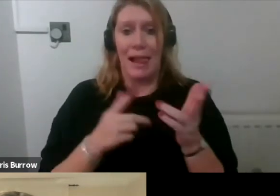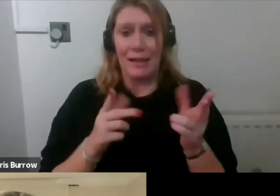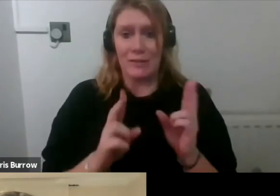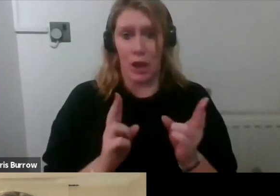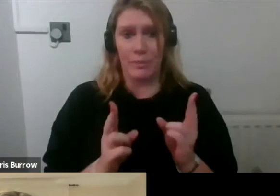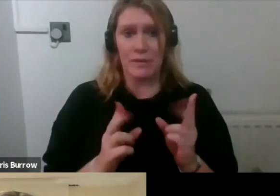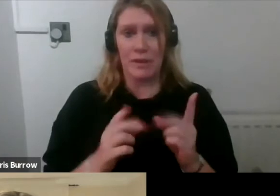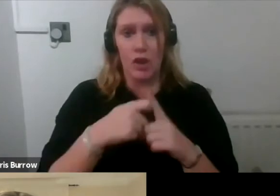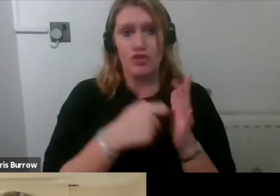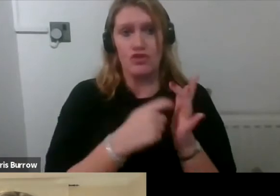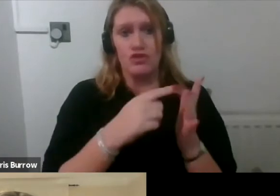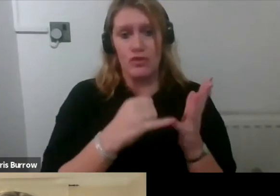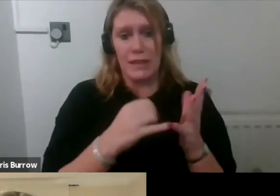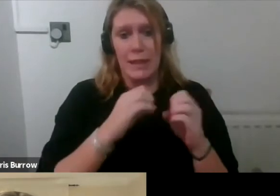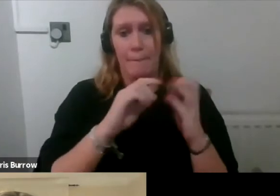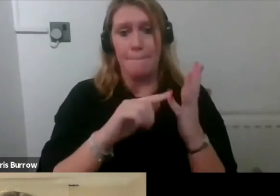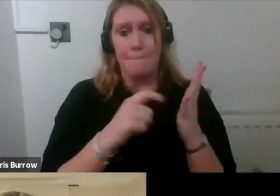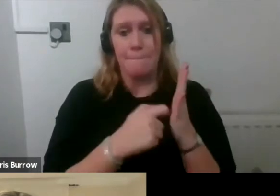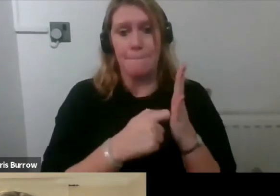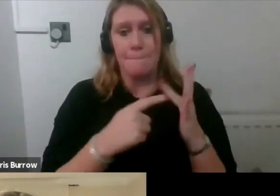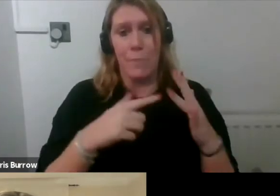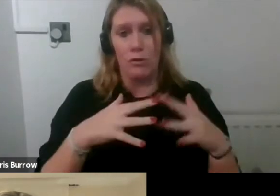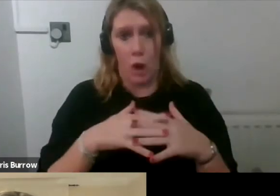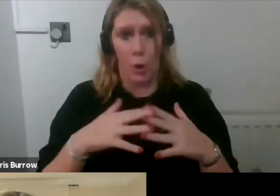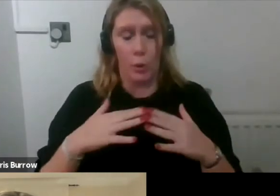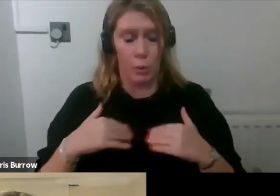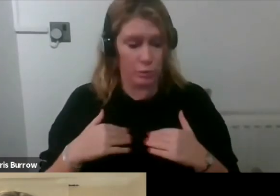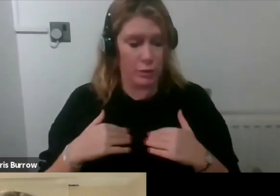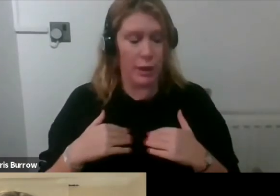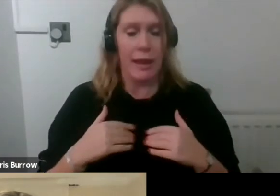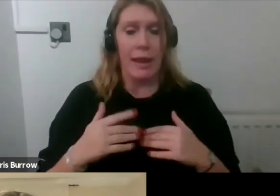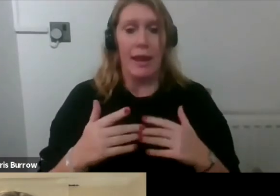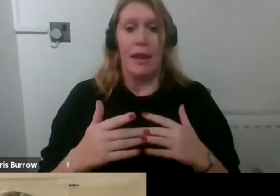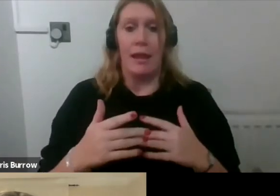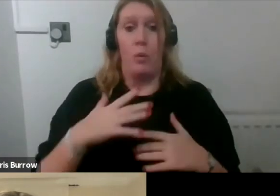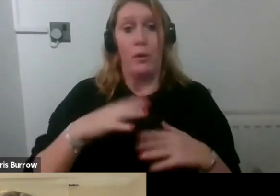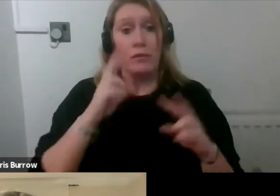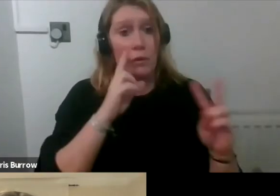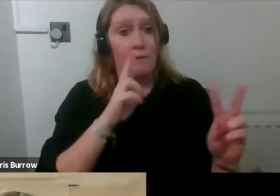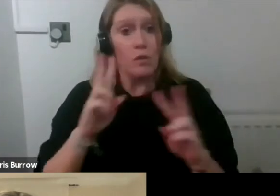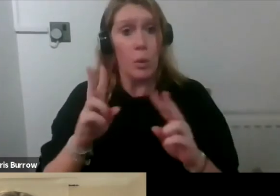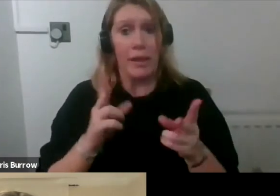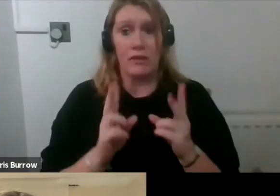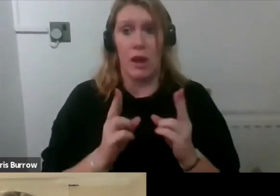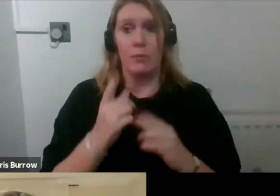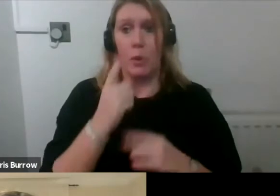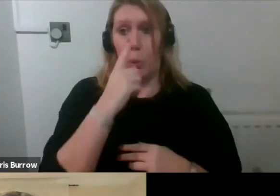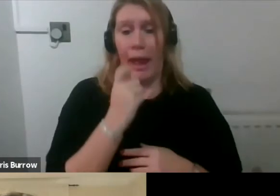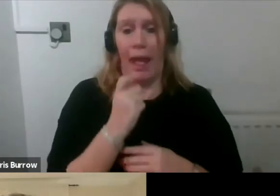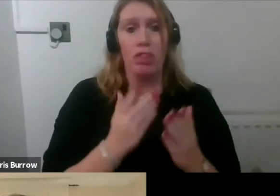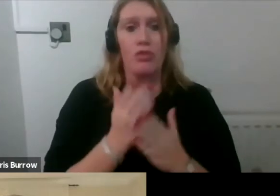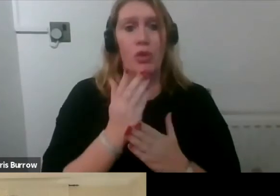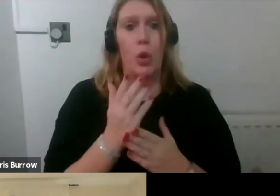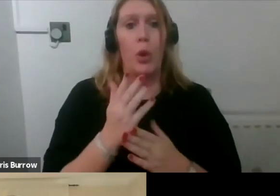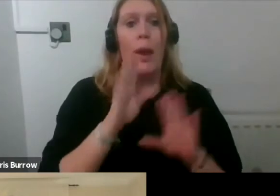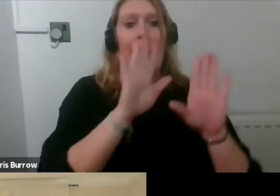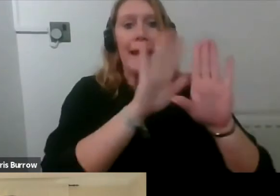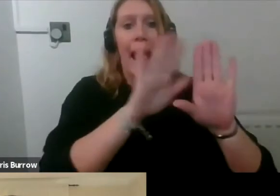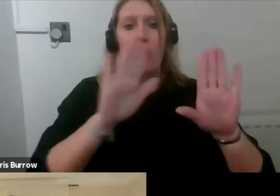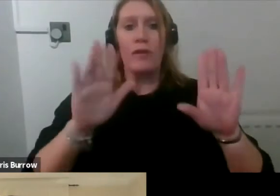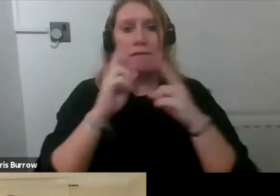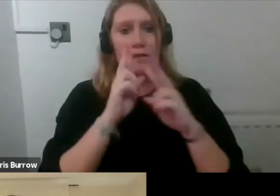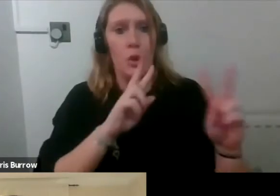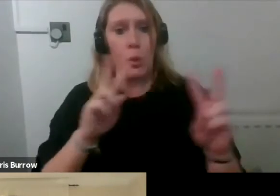interpreter, Chris Burrows. The best way to see Chris is if you have gallery view. Unfortunately, if